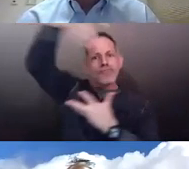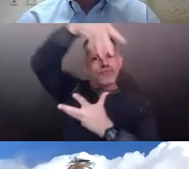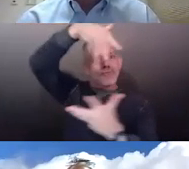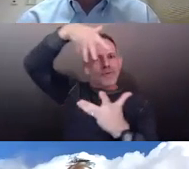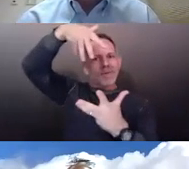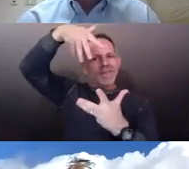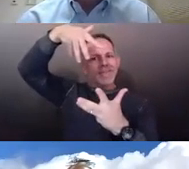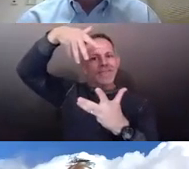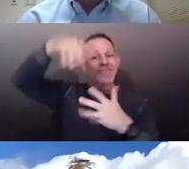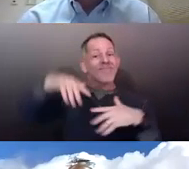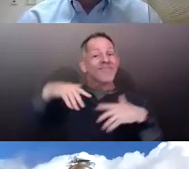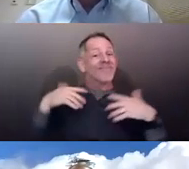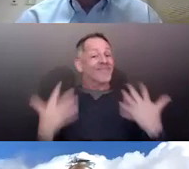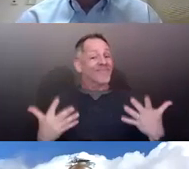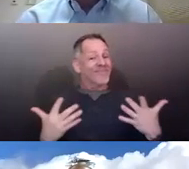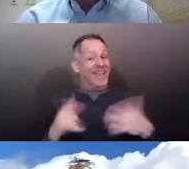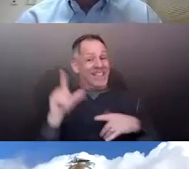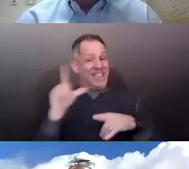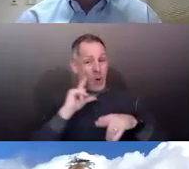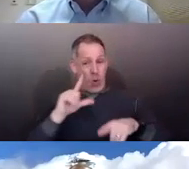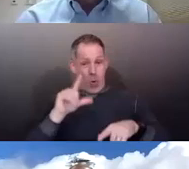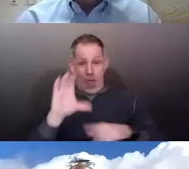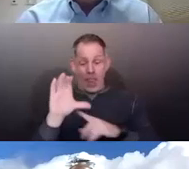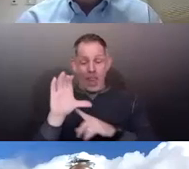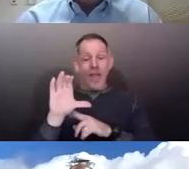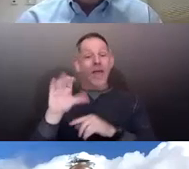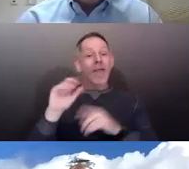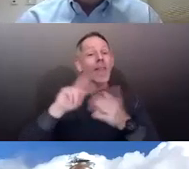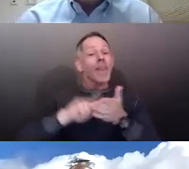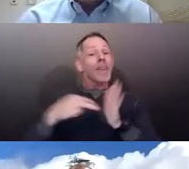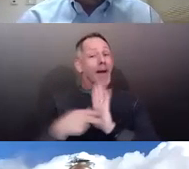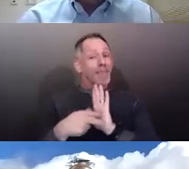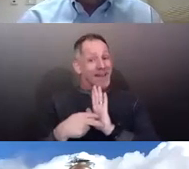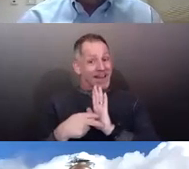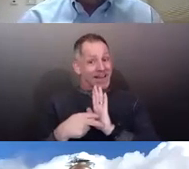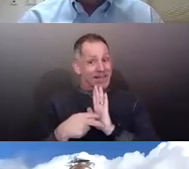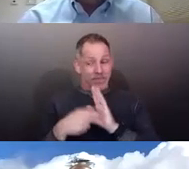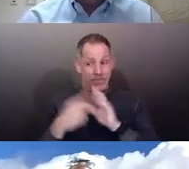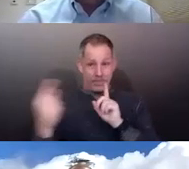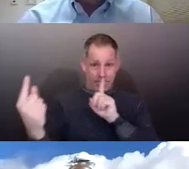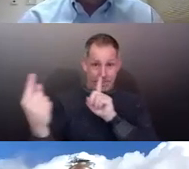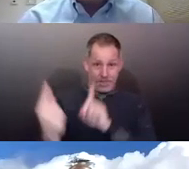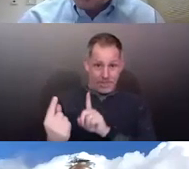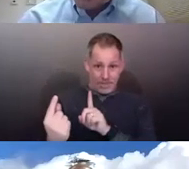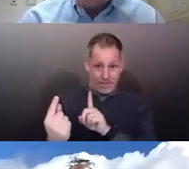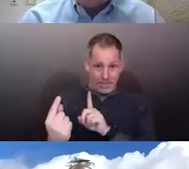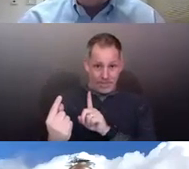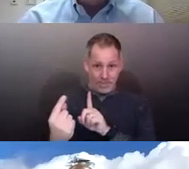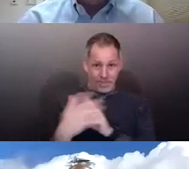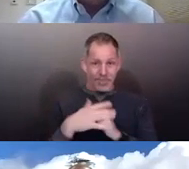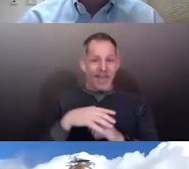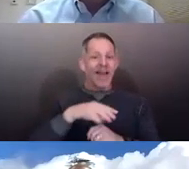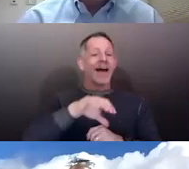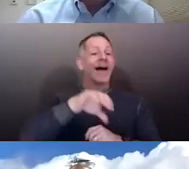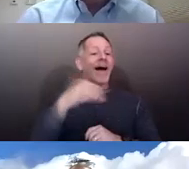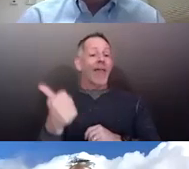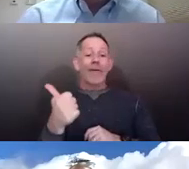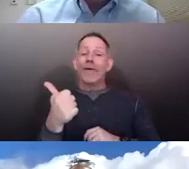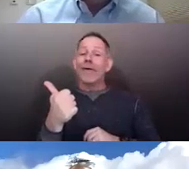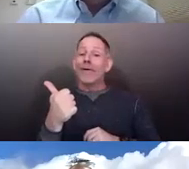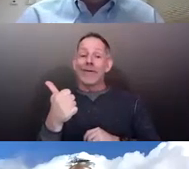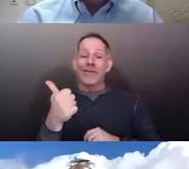core definition. Other qualifying things that would supersede that would